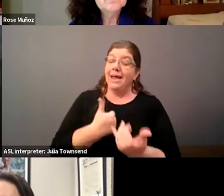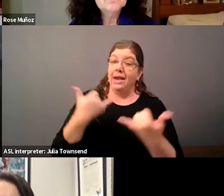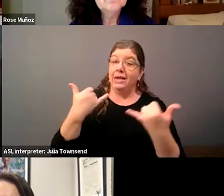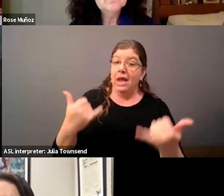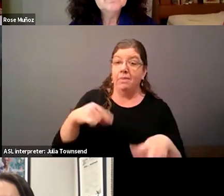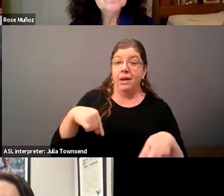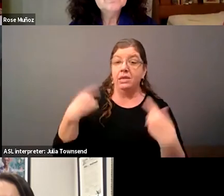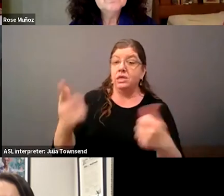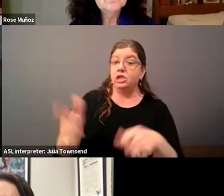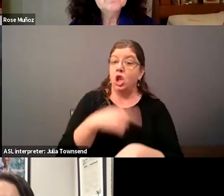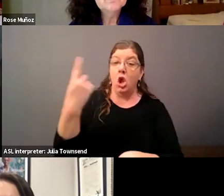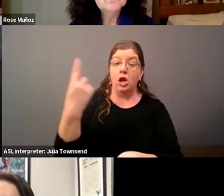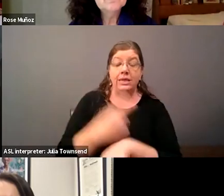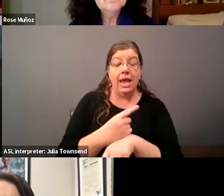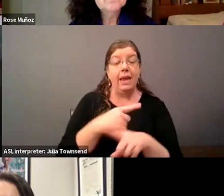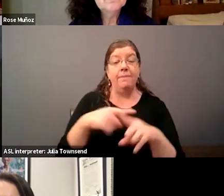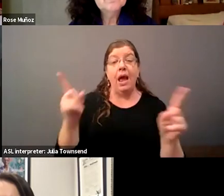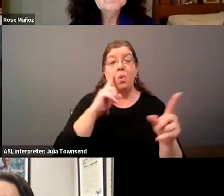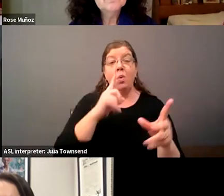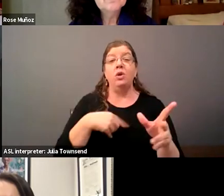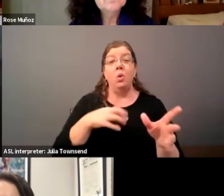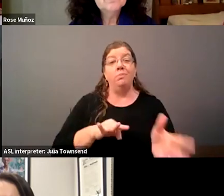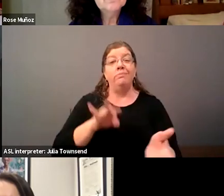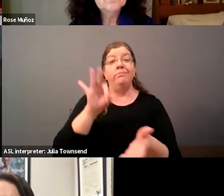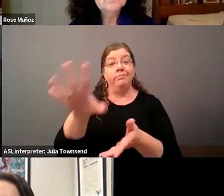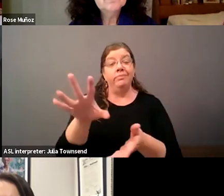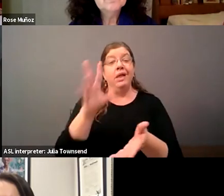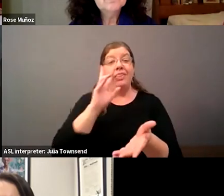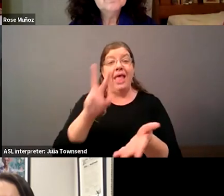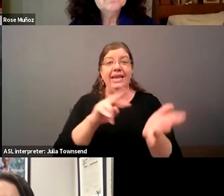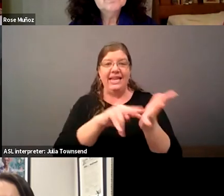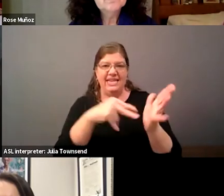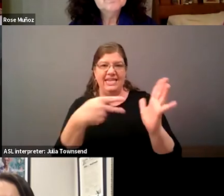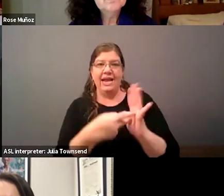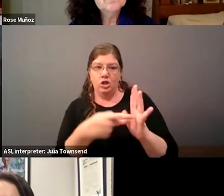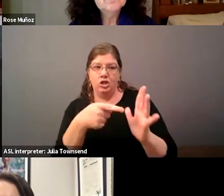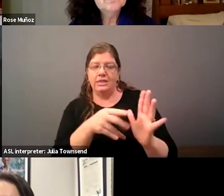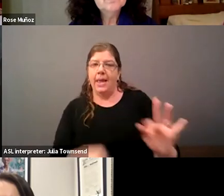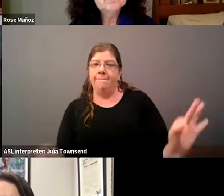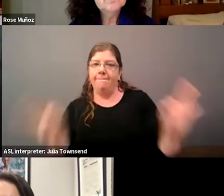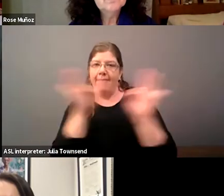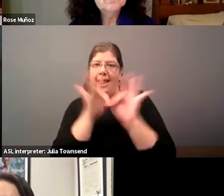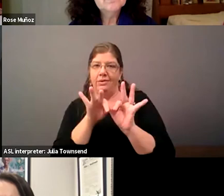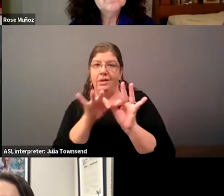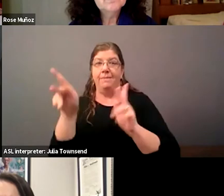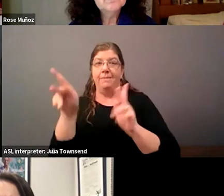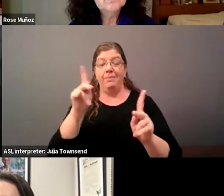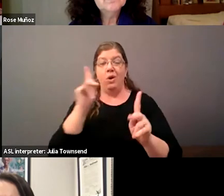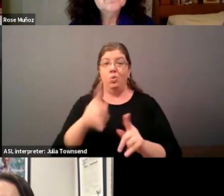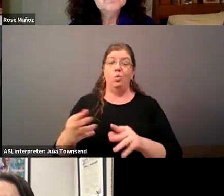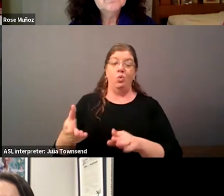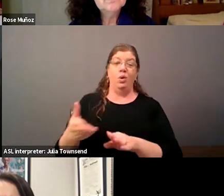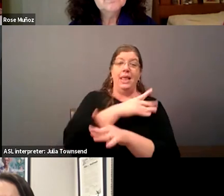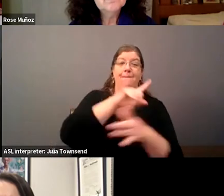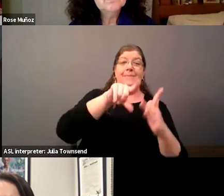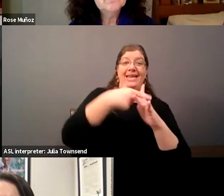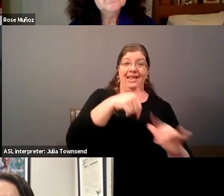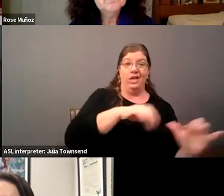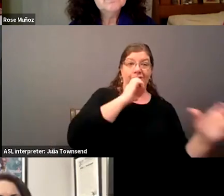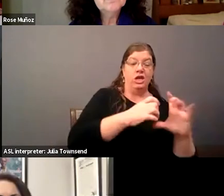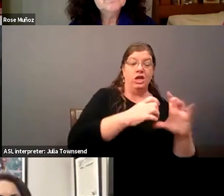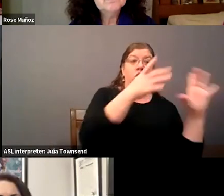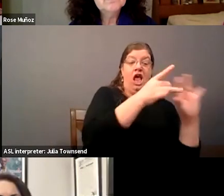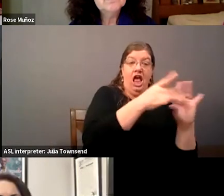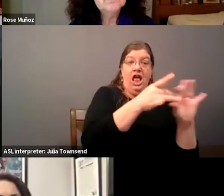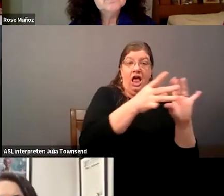had a very long day but i also want to name that intentions matter as the people that have front loaded this entire conversation um